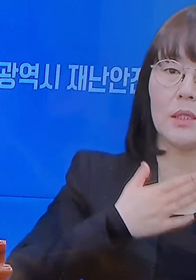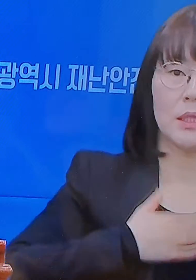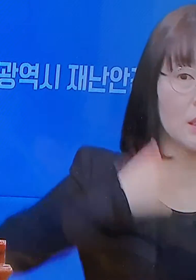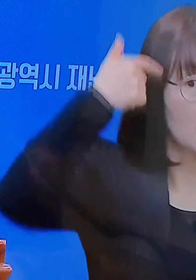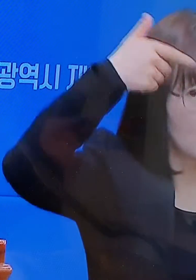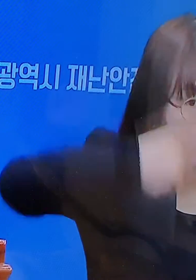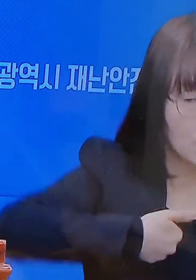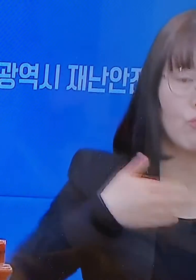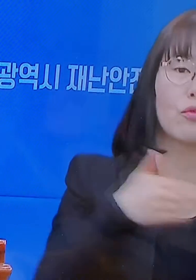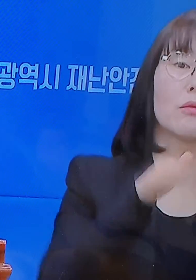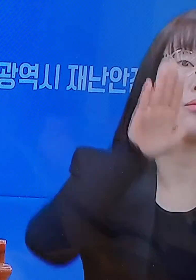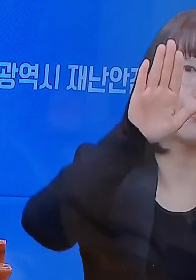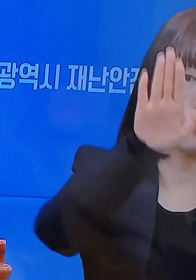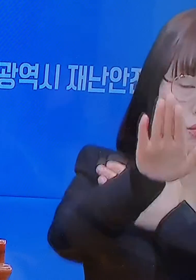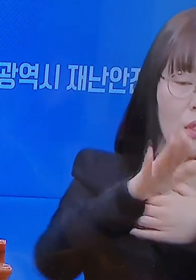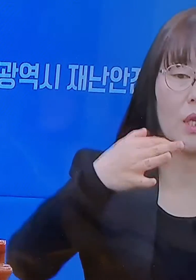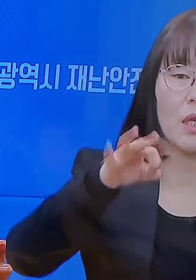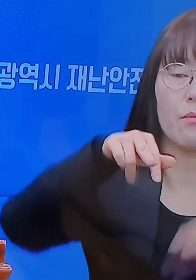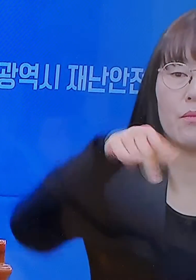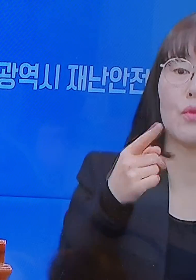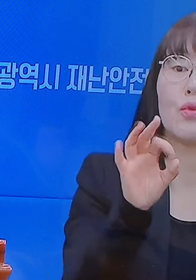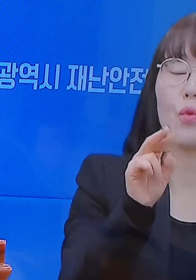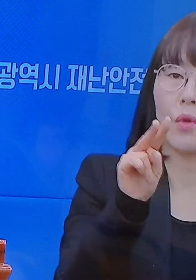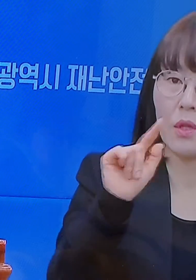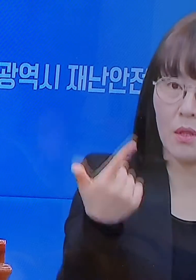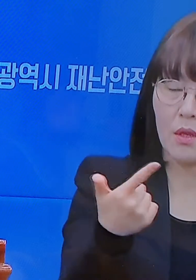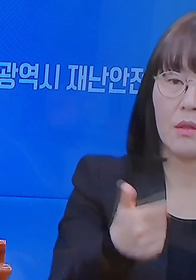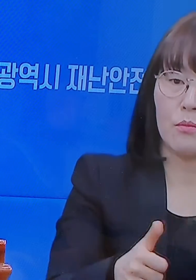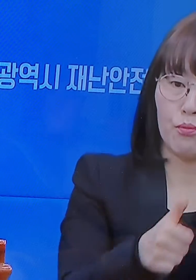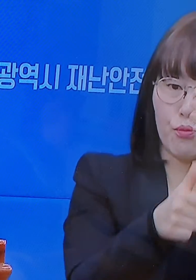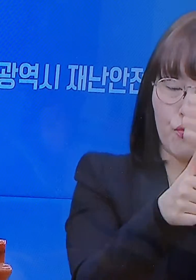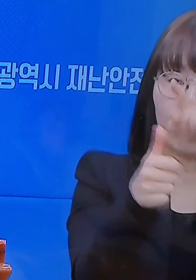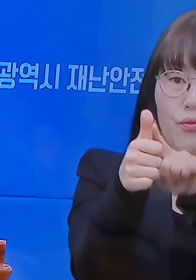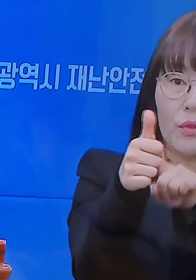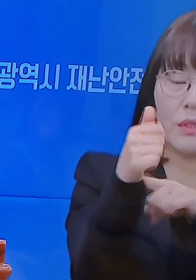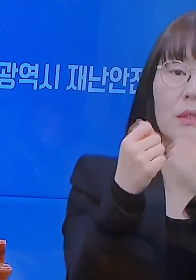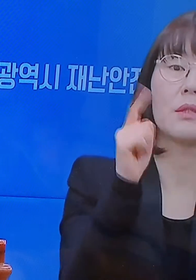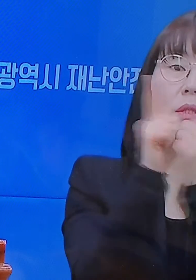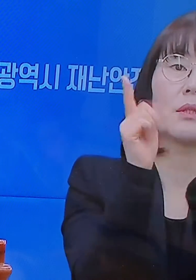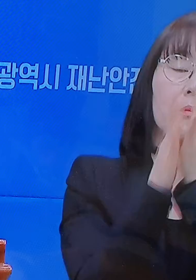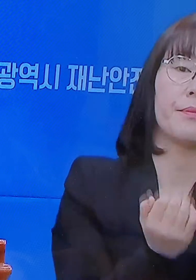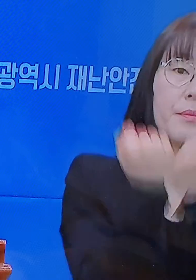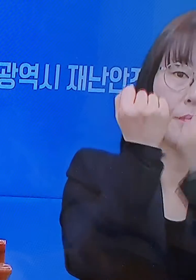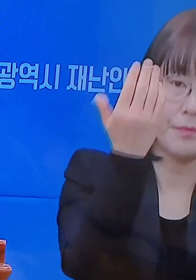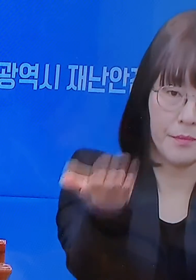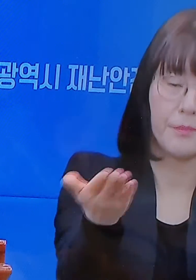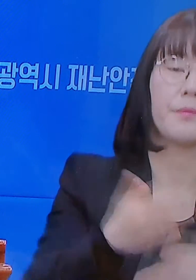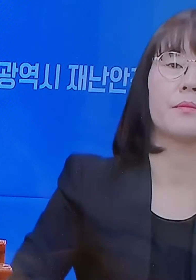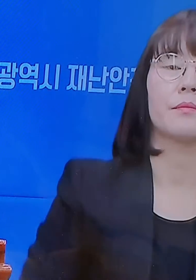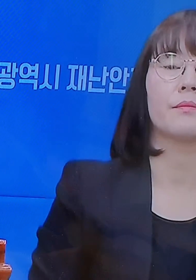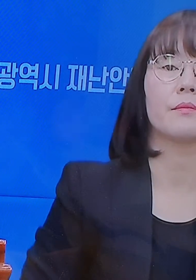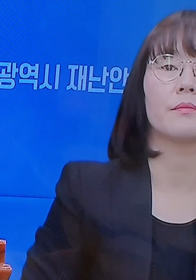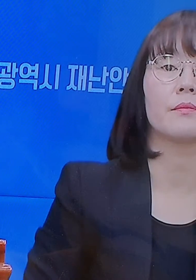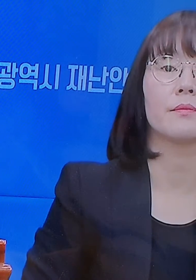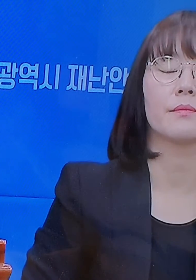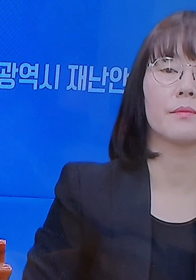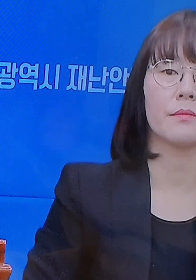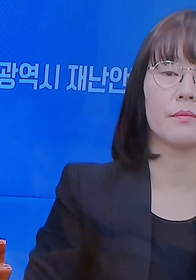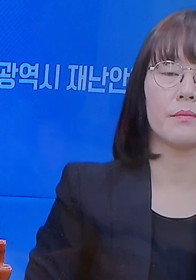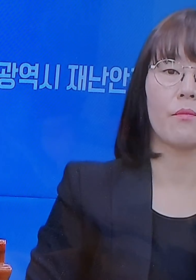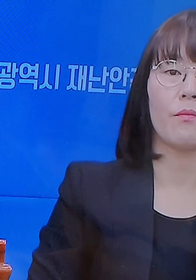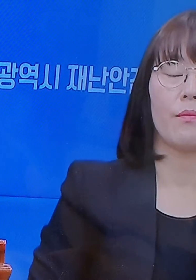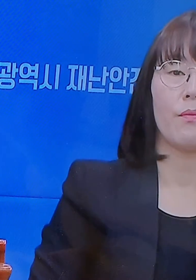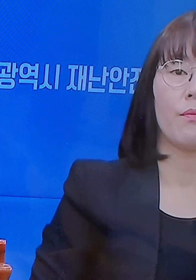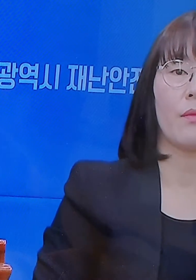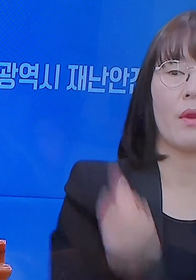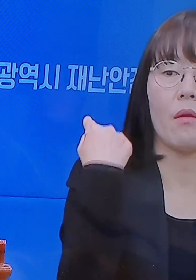coronaviruses is to keep your body warm. Anyway, this is good way to survive the corona